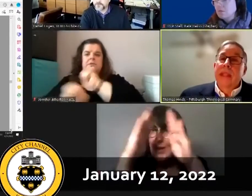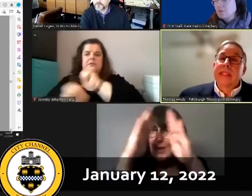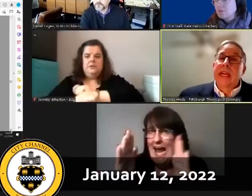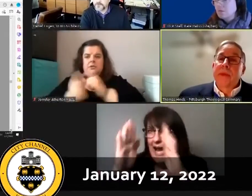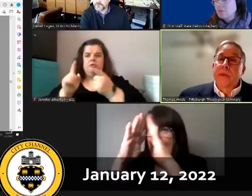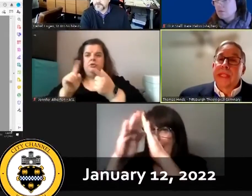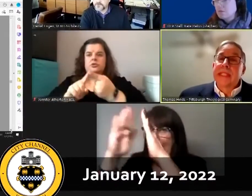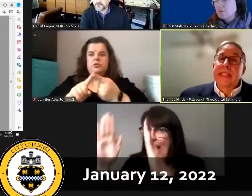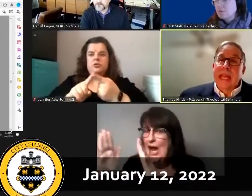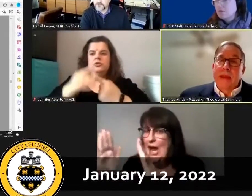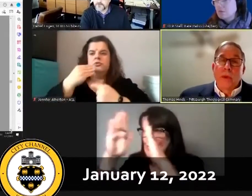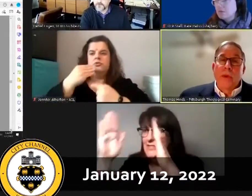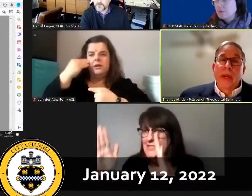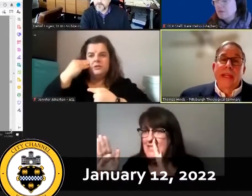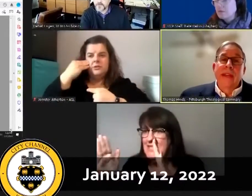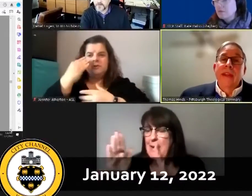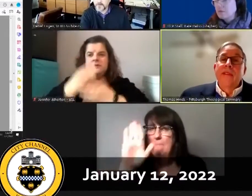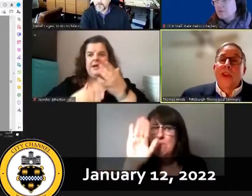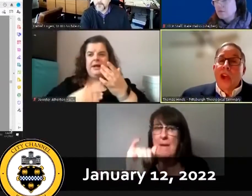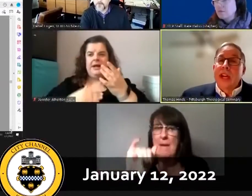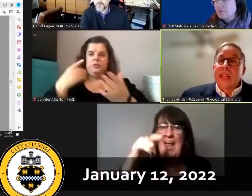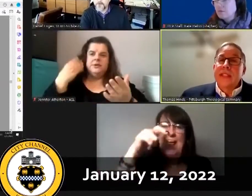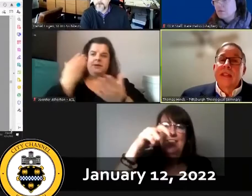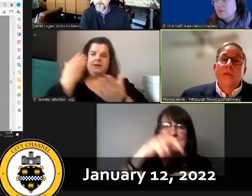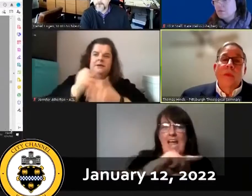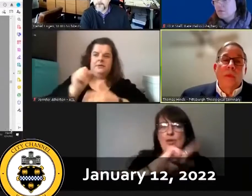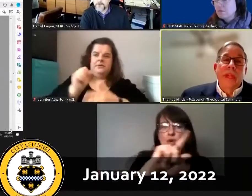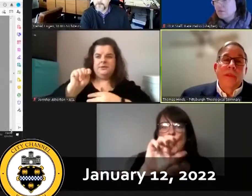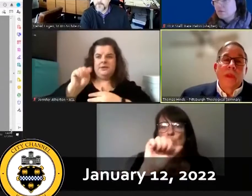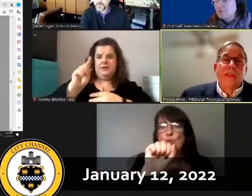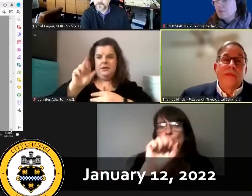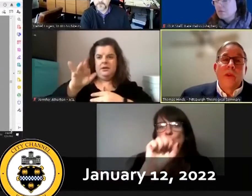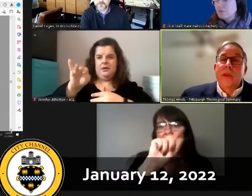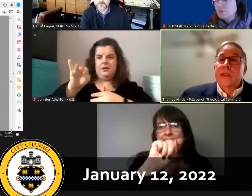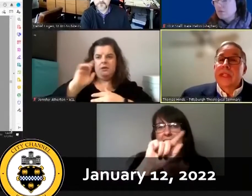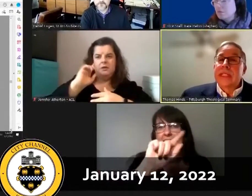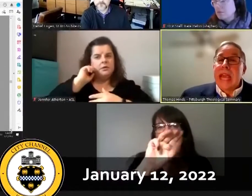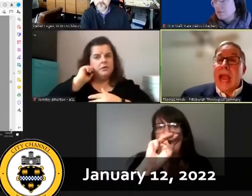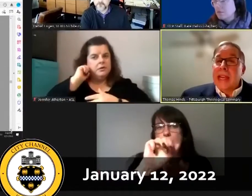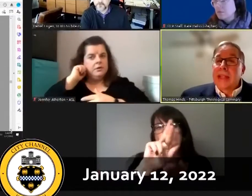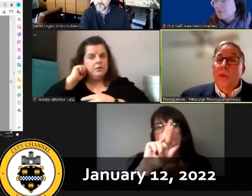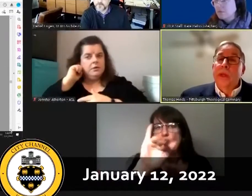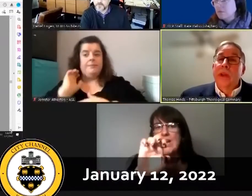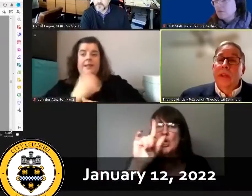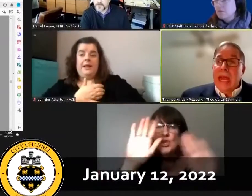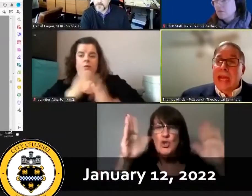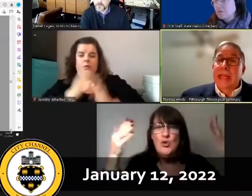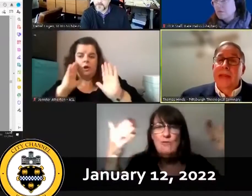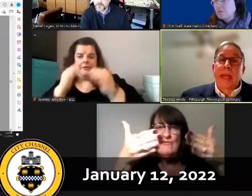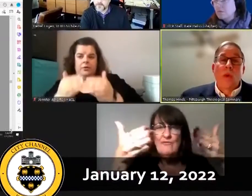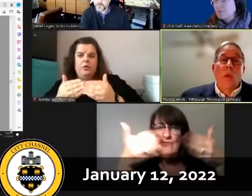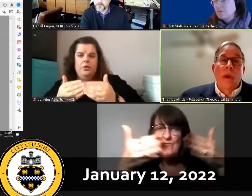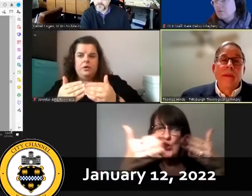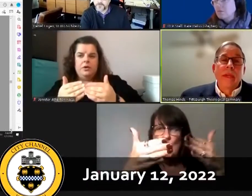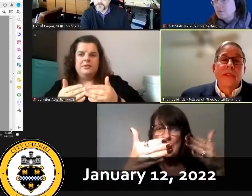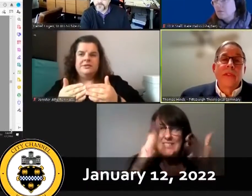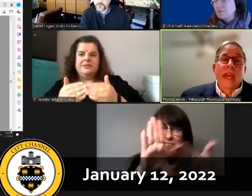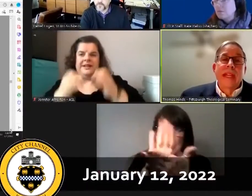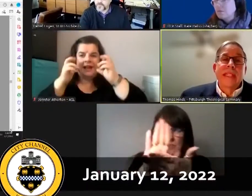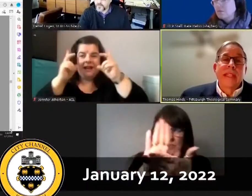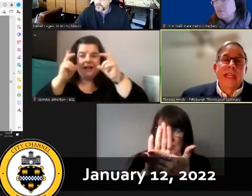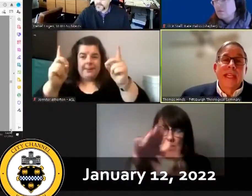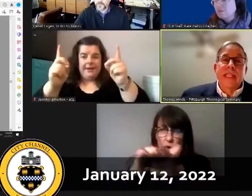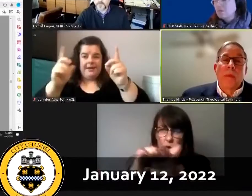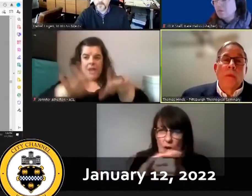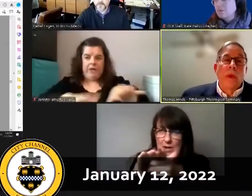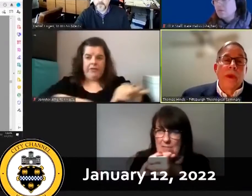time you get to St. Marie. For us, what we really focus on is what we call the academic core. So that's